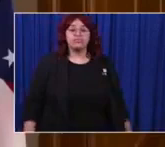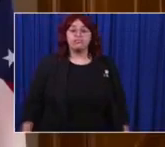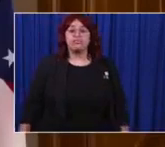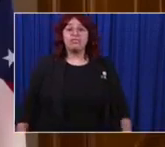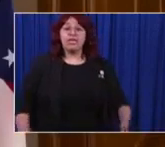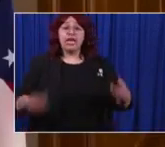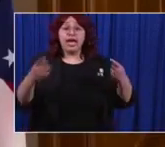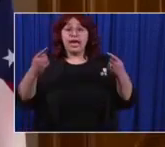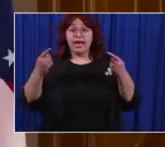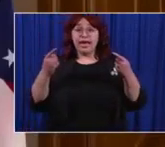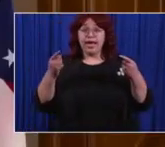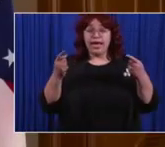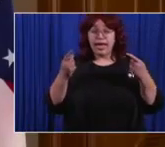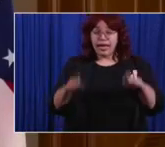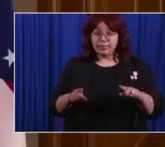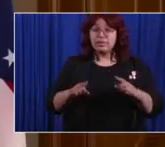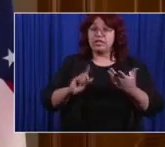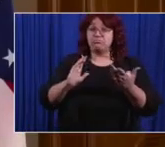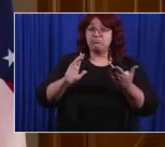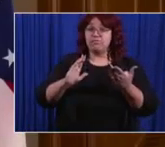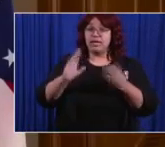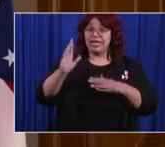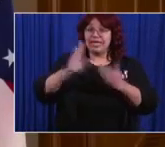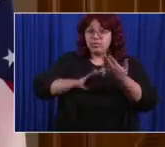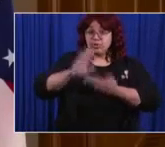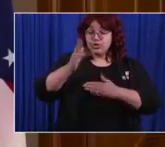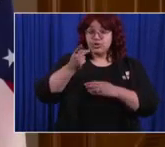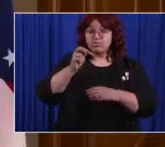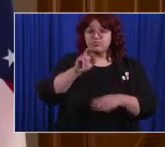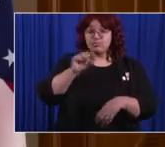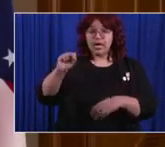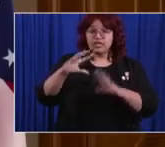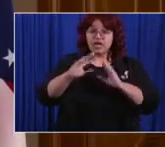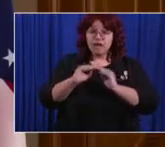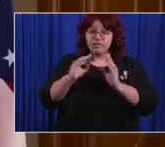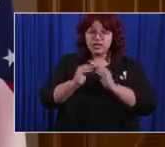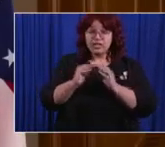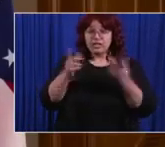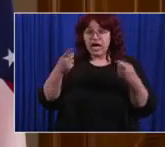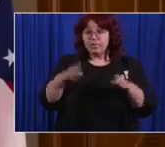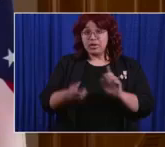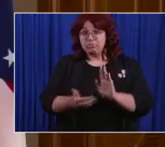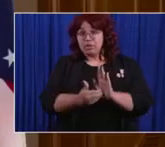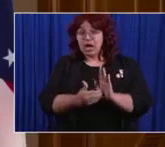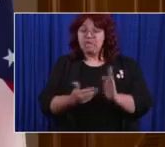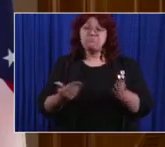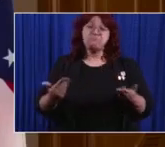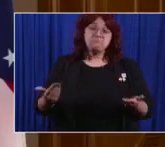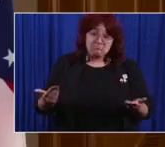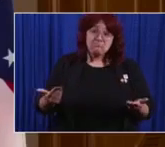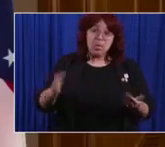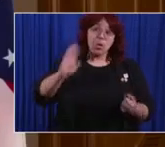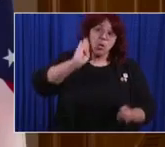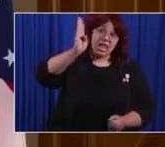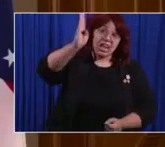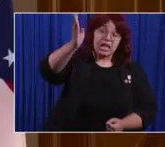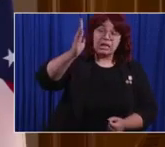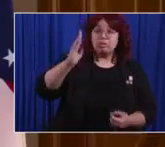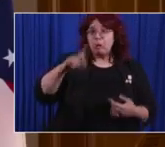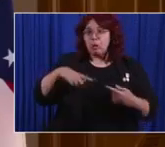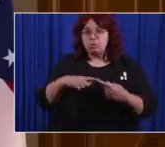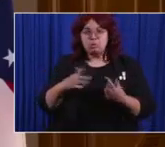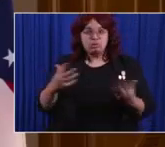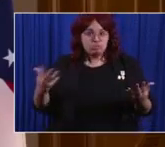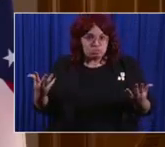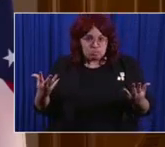way we're doing it now, and that is that we have people who are all over the state who have the ability to get on there. But I see no reason that